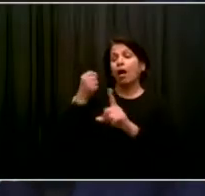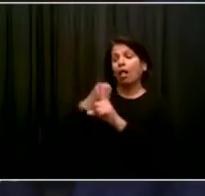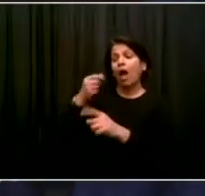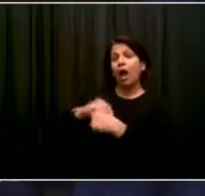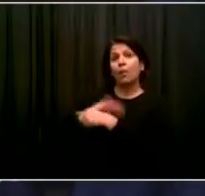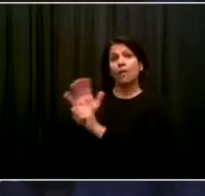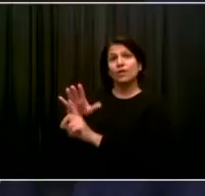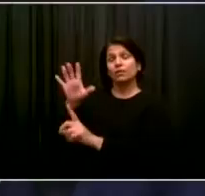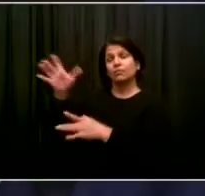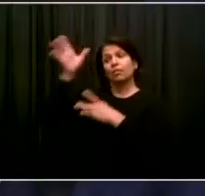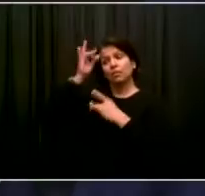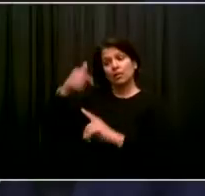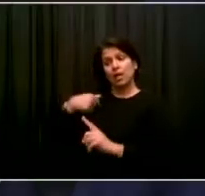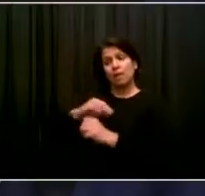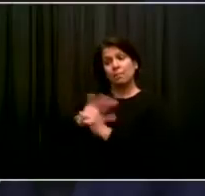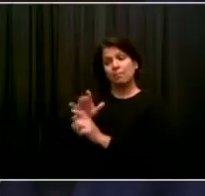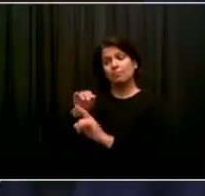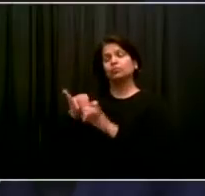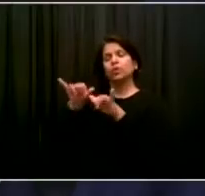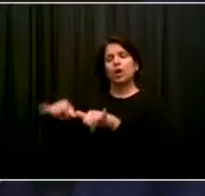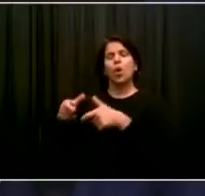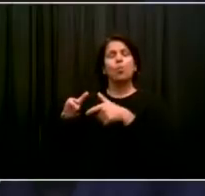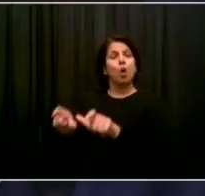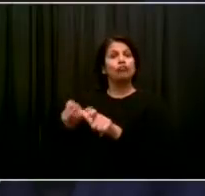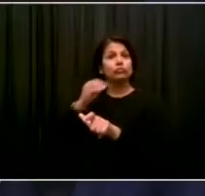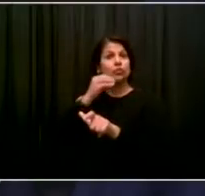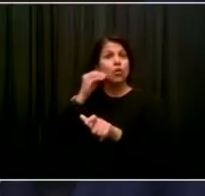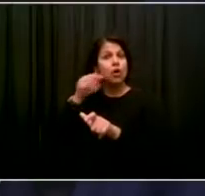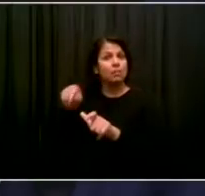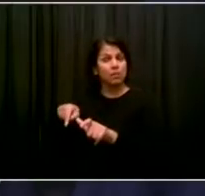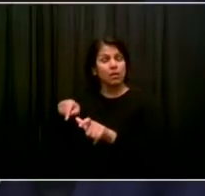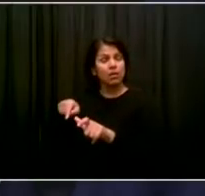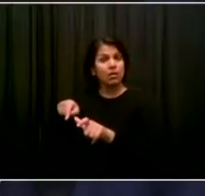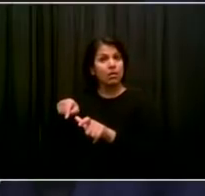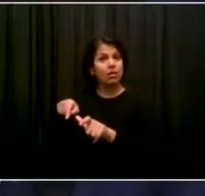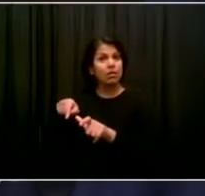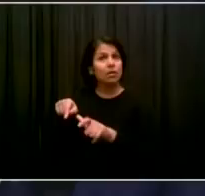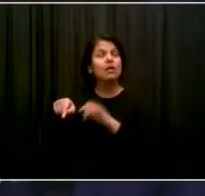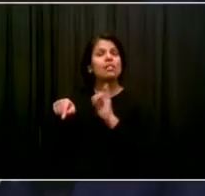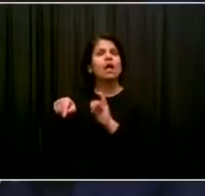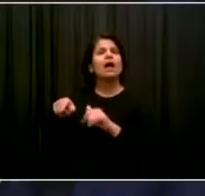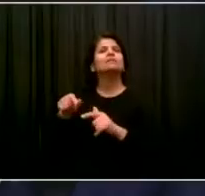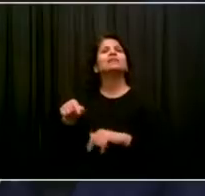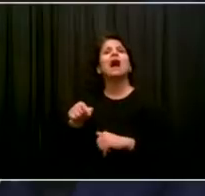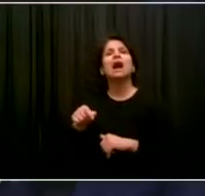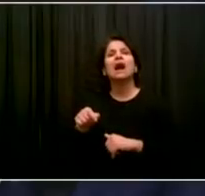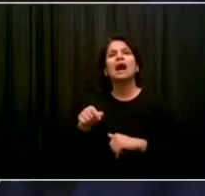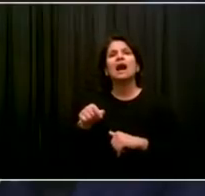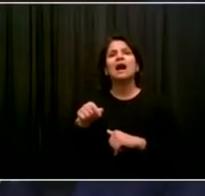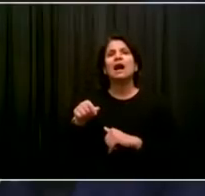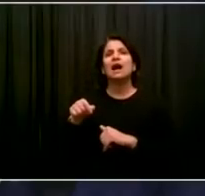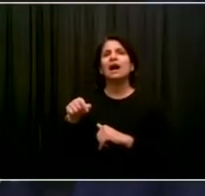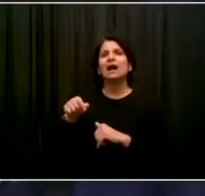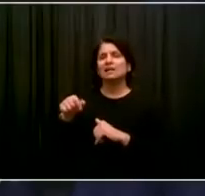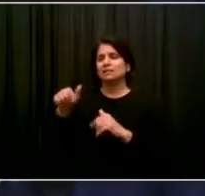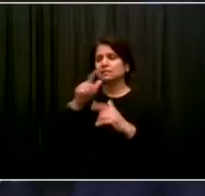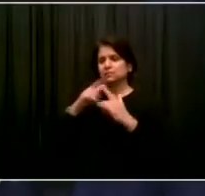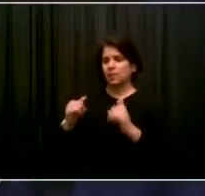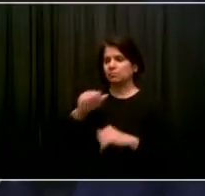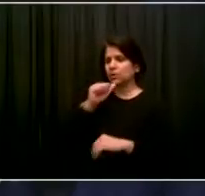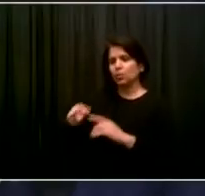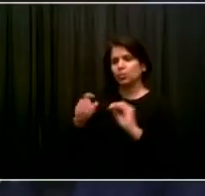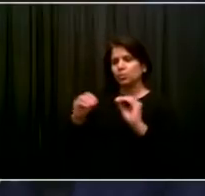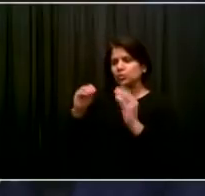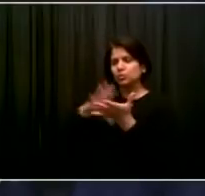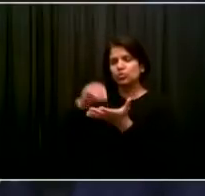quarantined to receive a level of asynchronous kind of assignments. Essentially what that means is teachers